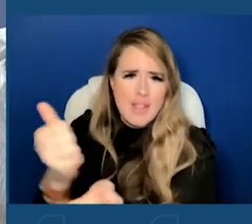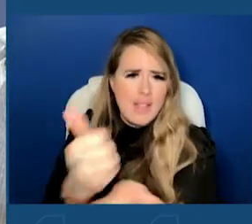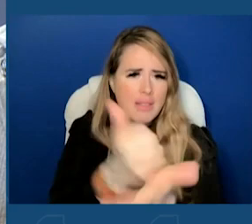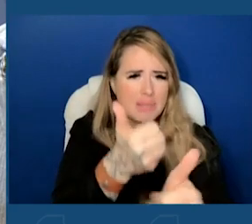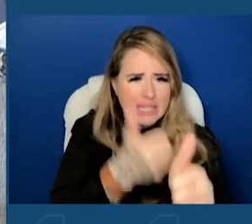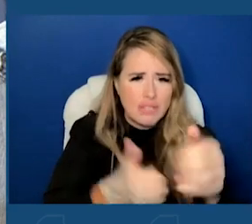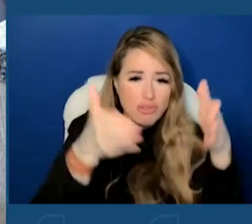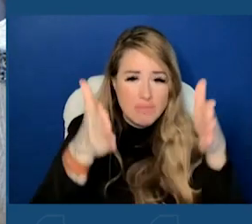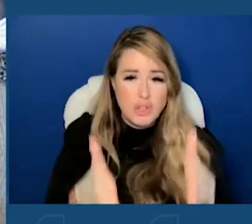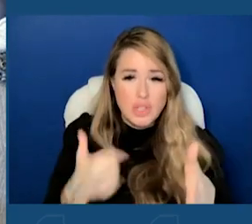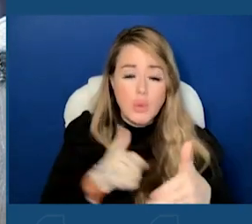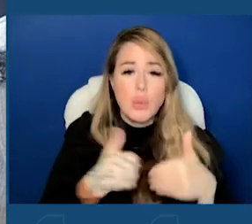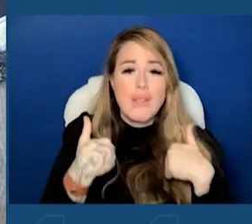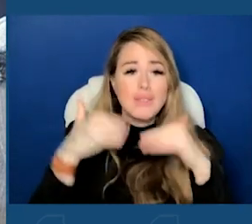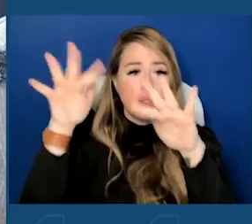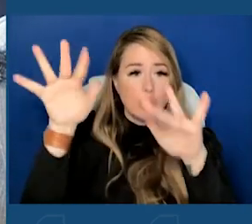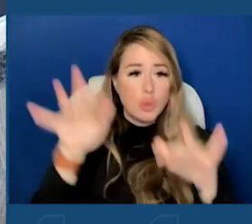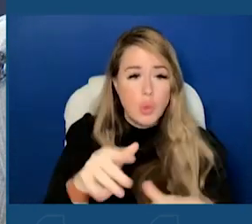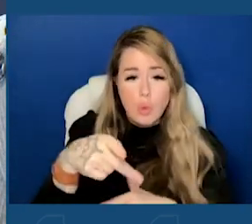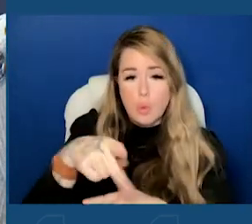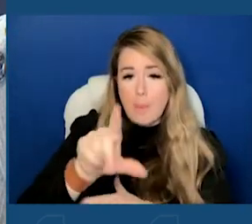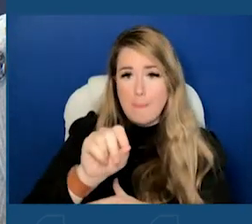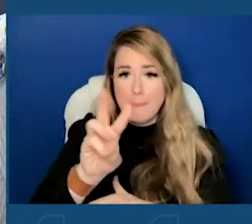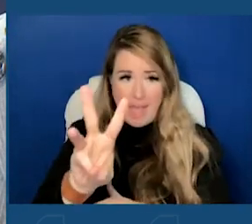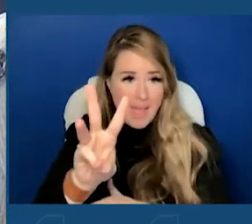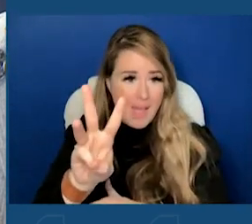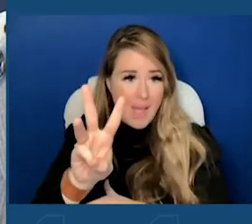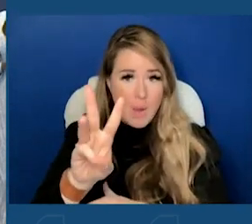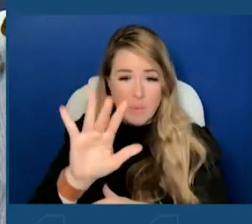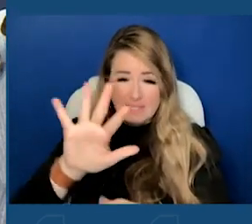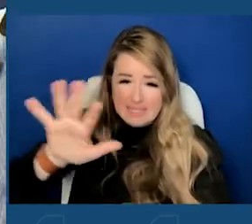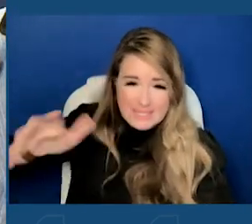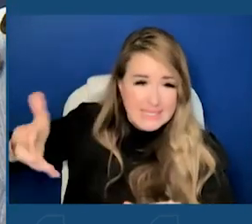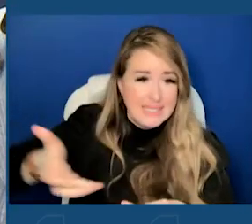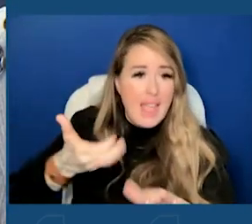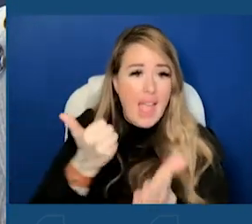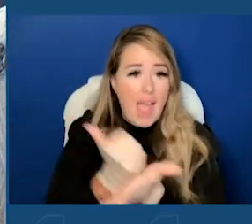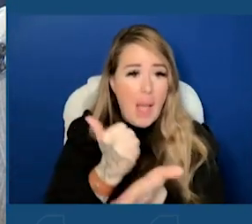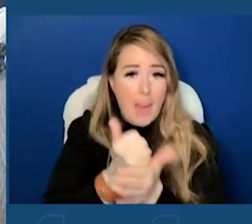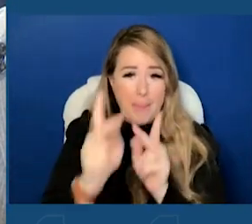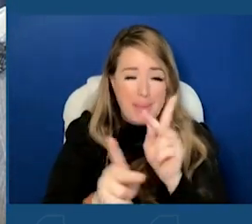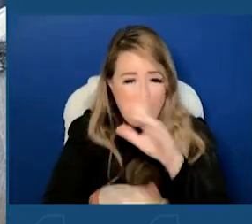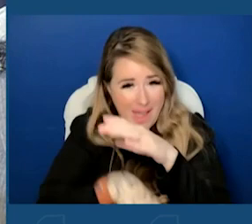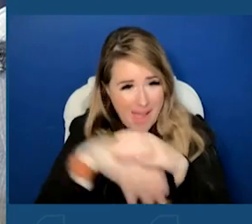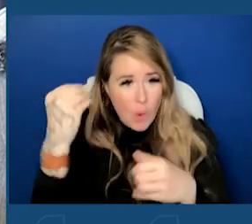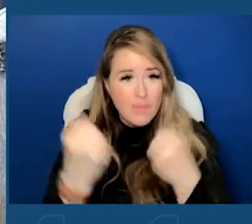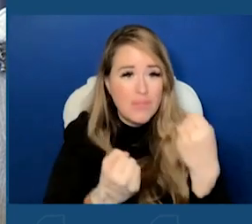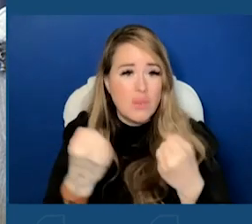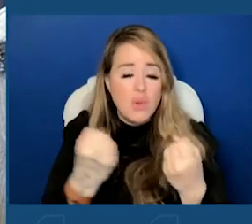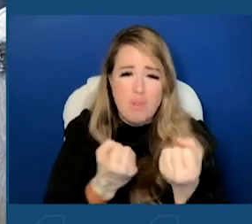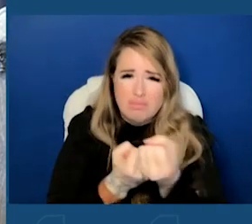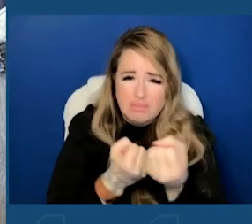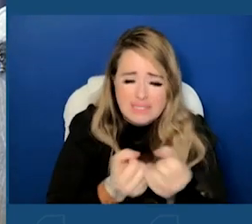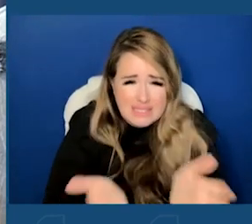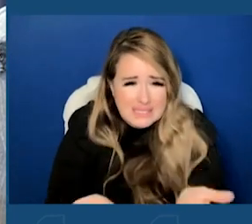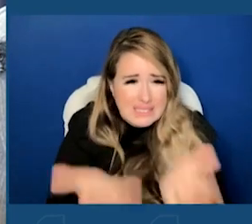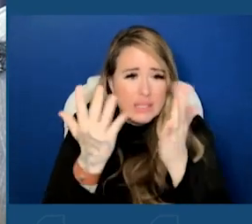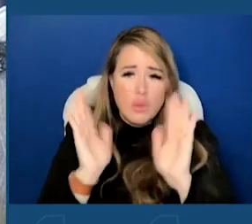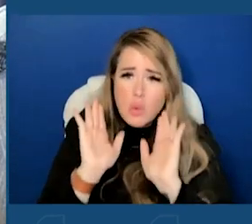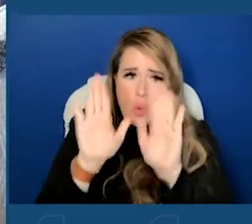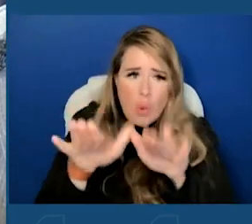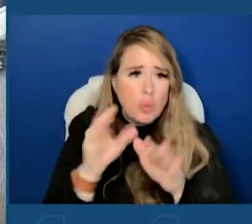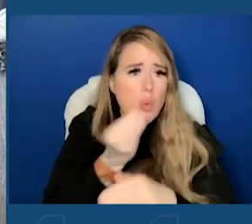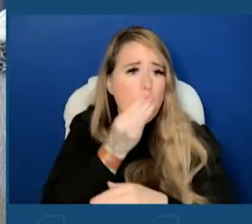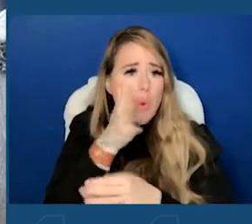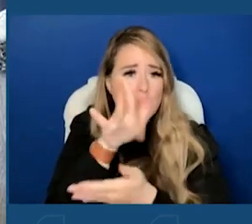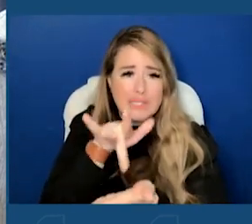snow plows going up to the vehicles and rescuing people, taking them out and getting them into warming centers, because it is absolutely